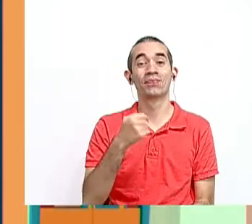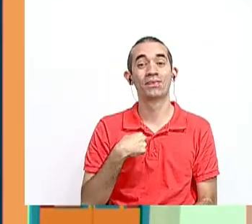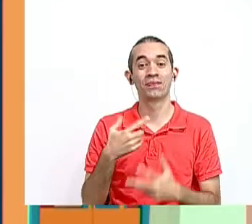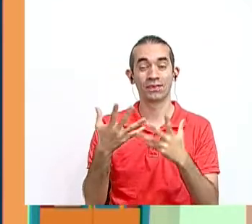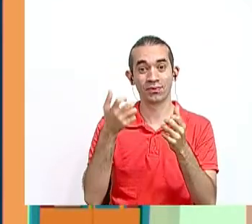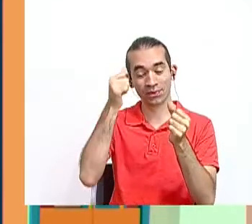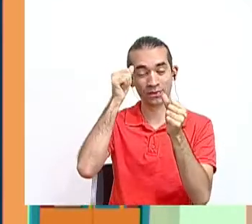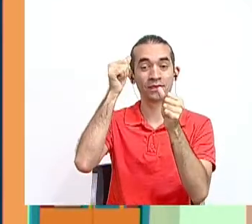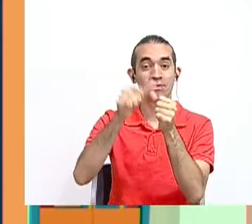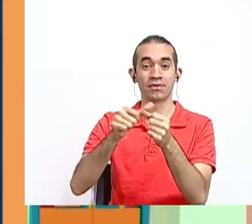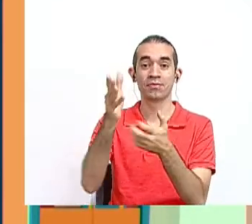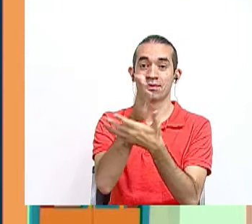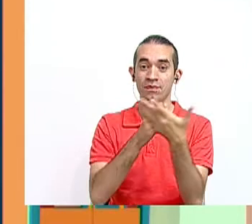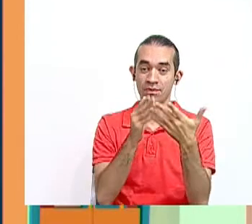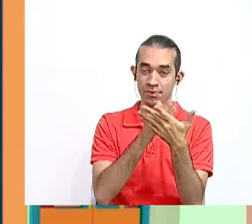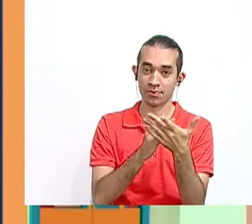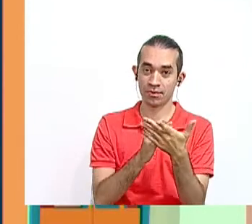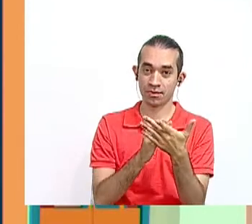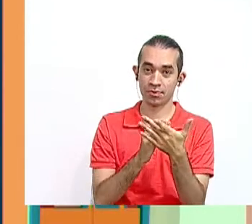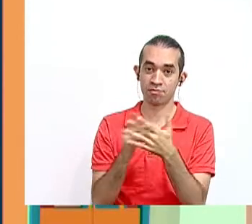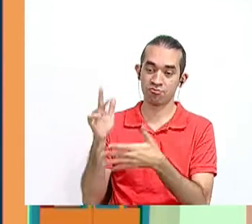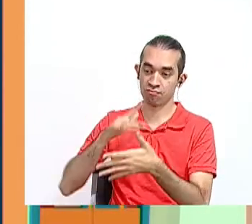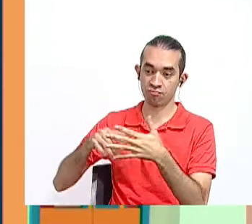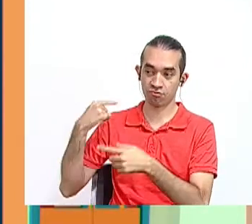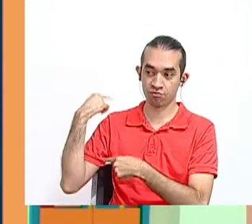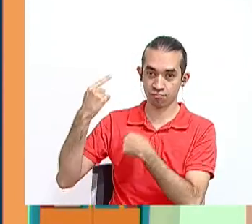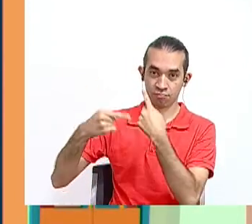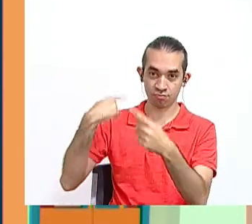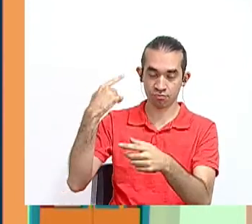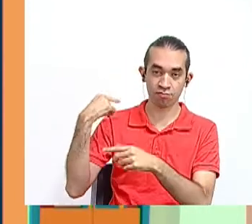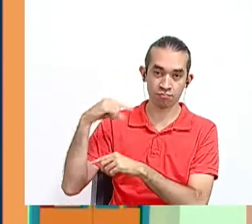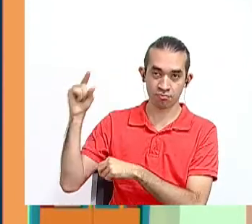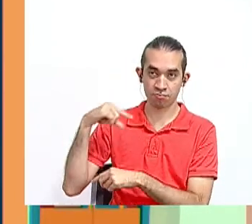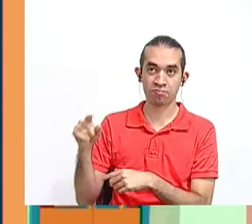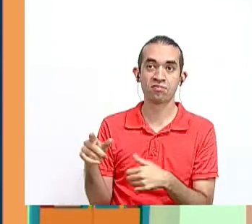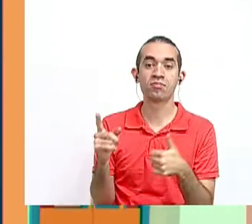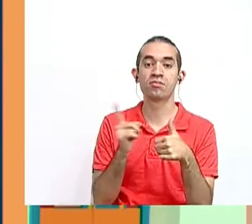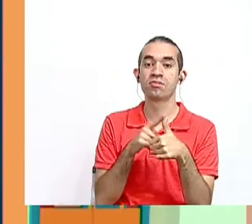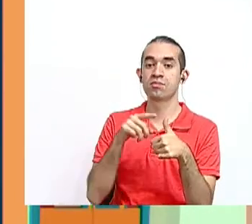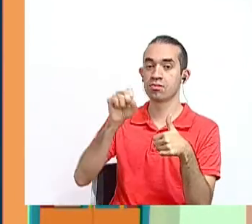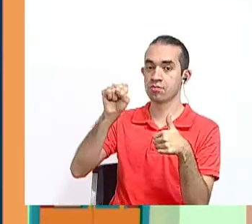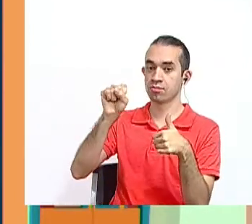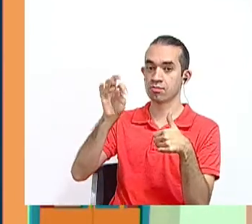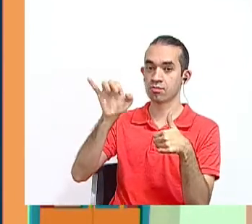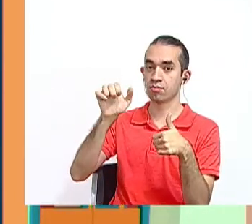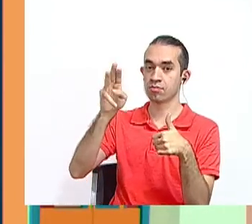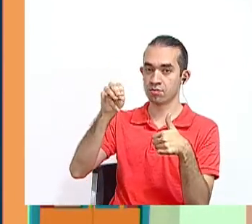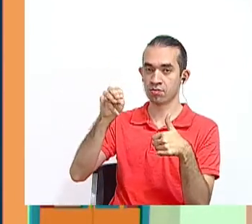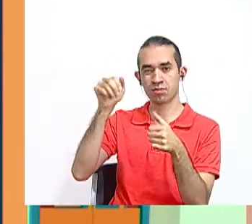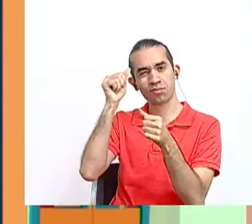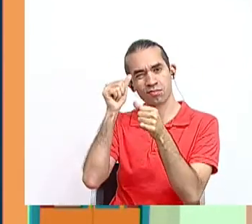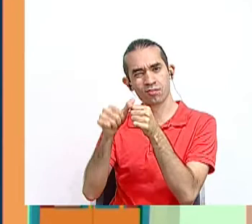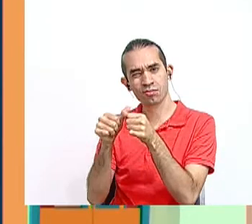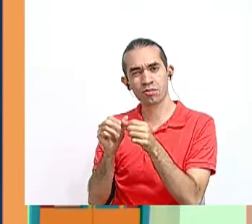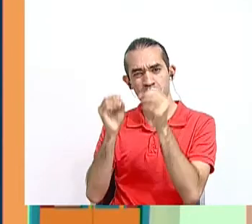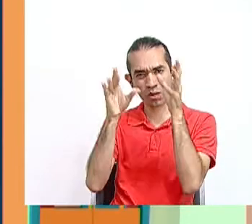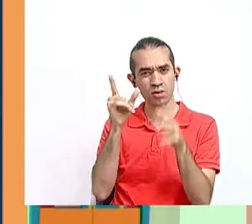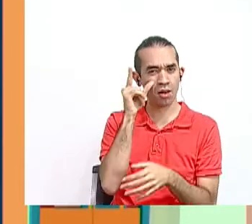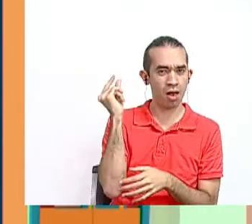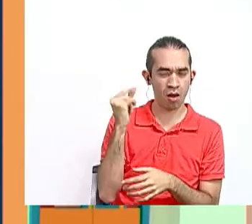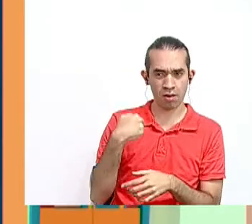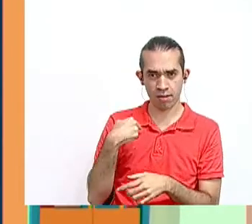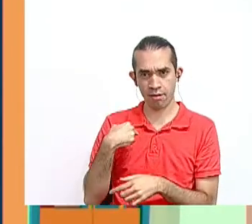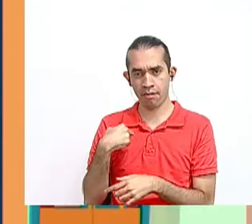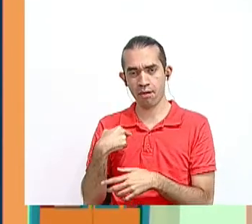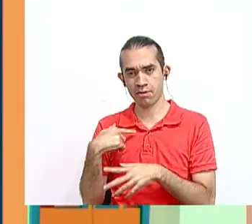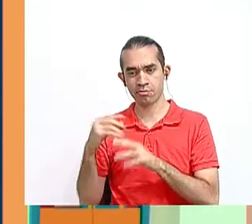to remind some of the things that we have been studying in past weeks. We started by looking at STEAM, right? Remember with teacher Laura and with